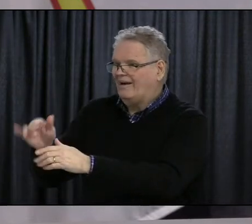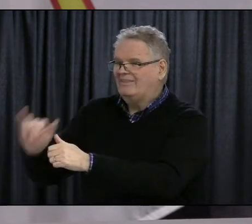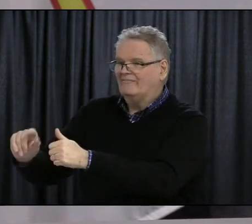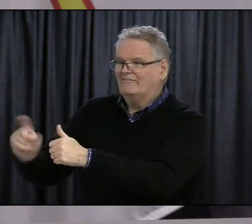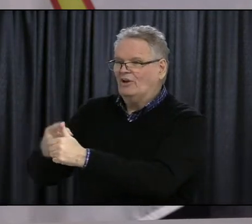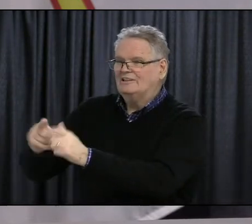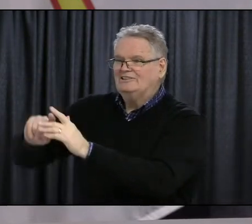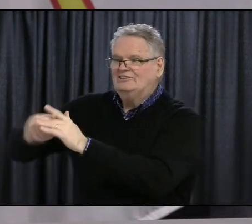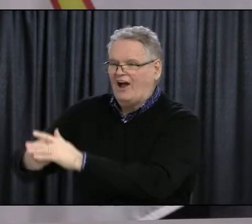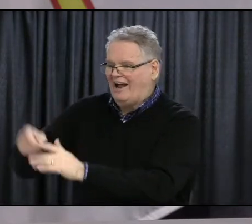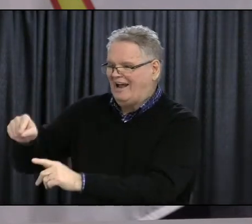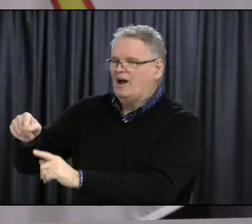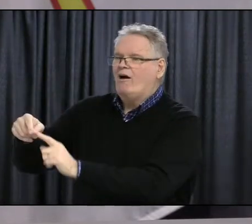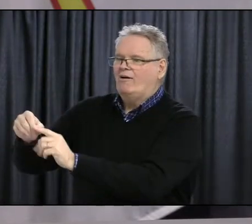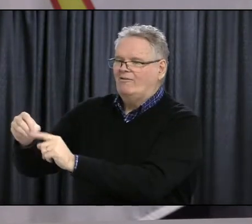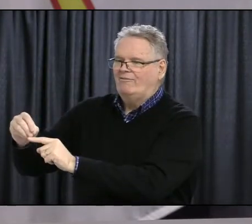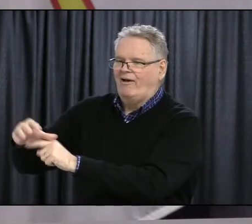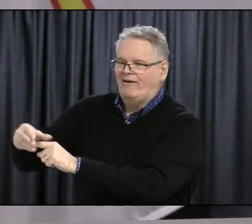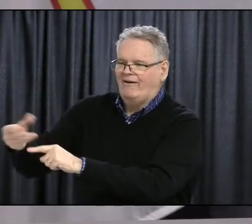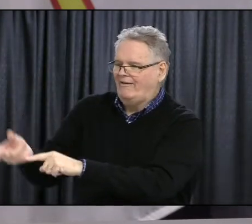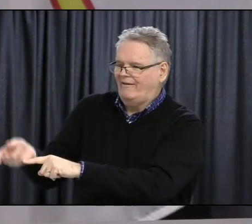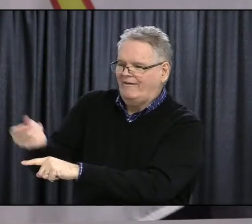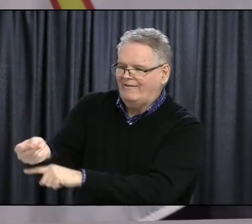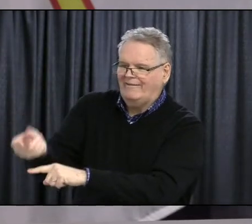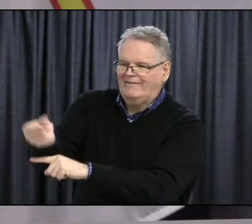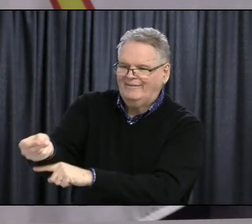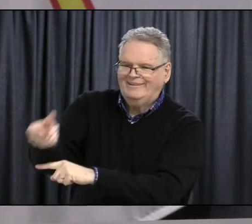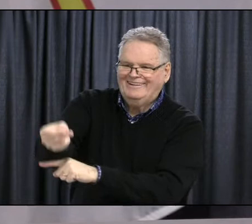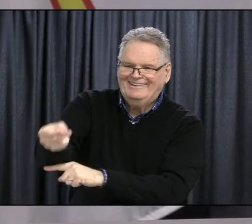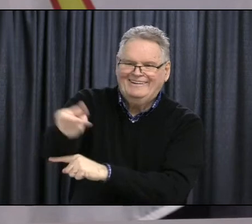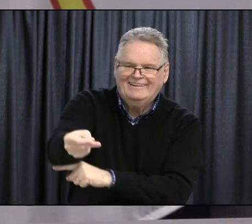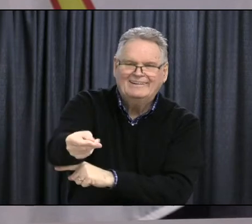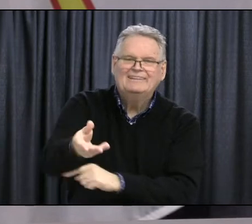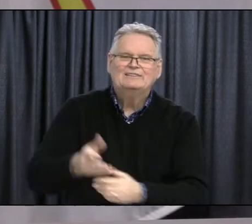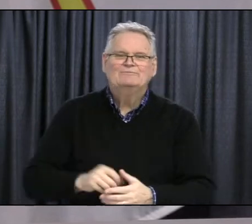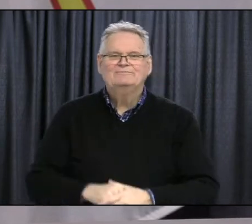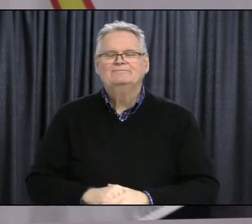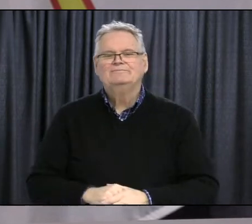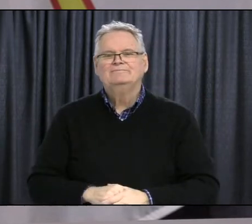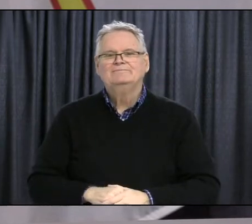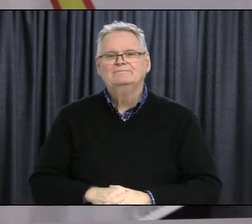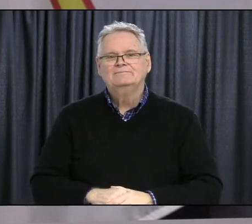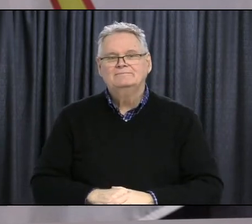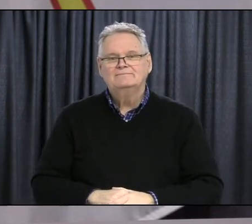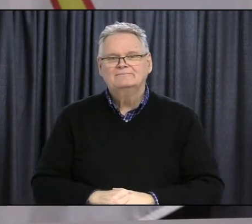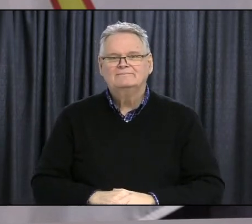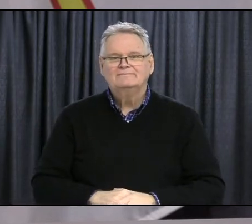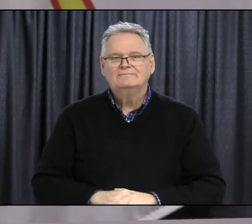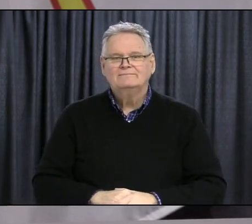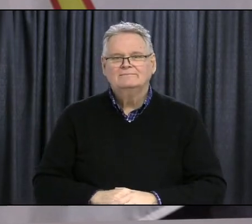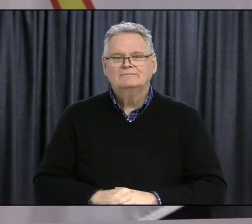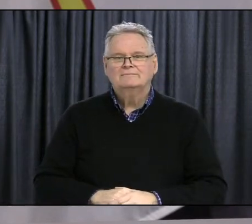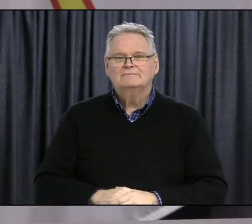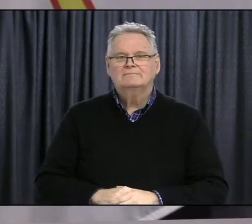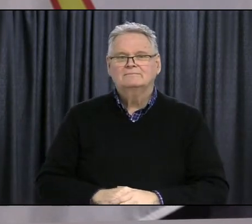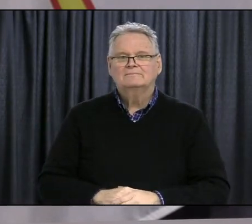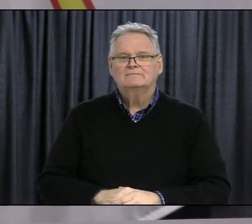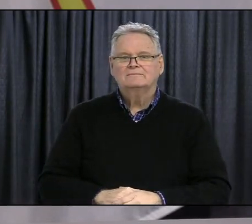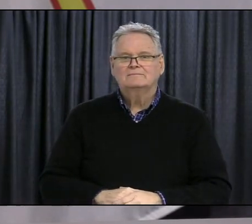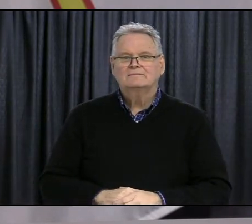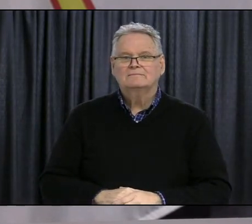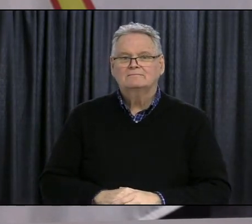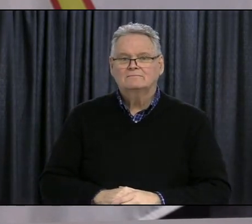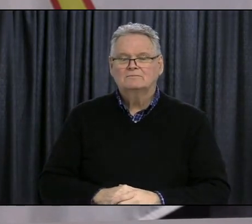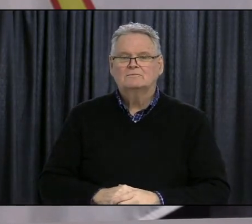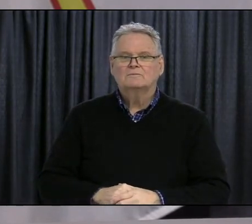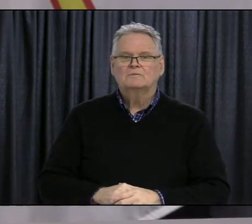that place right at this moment. It's more about having people who were there get tested to see if we can find that source. So it's really important if we